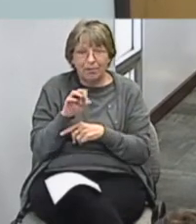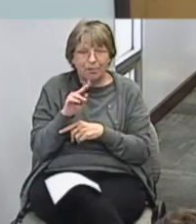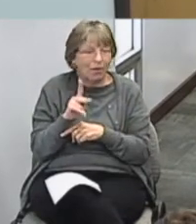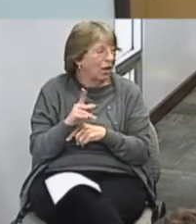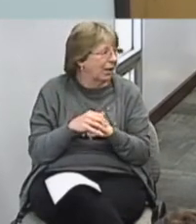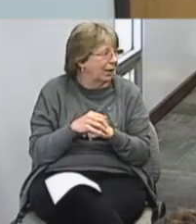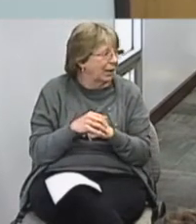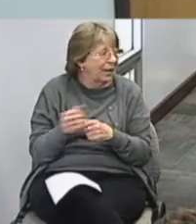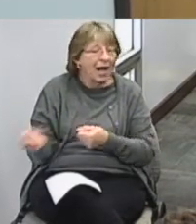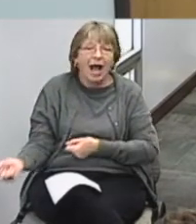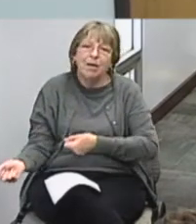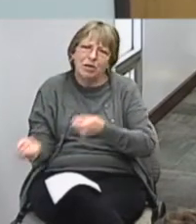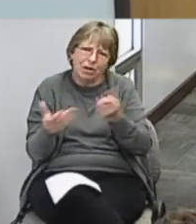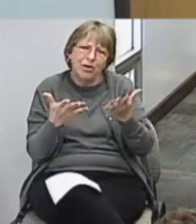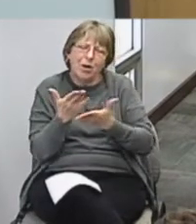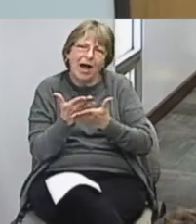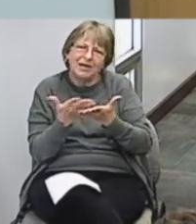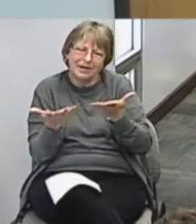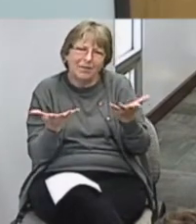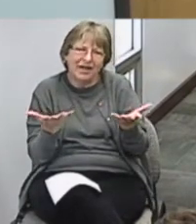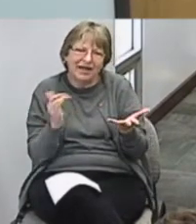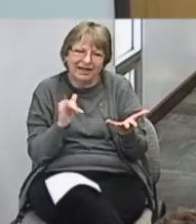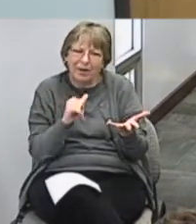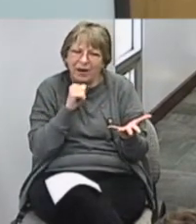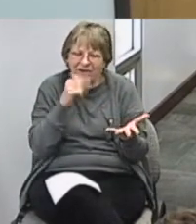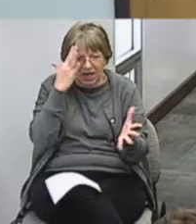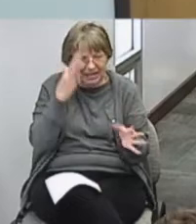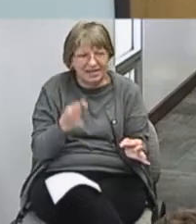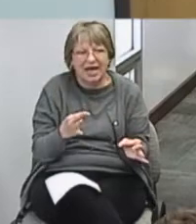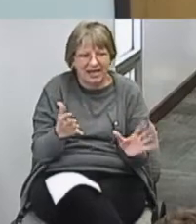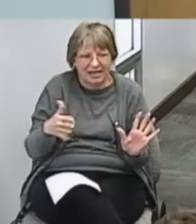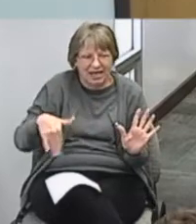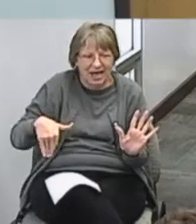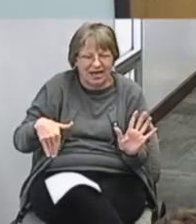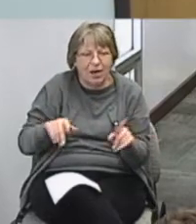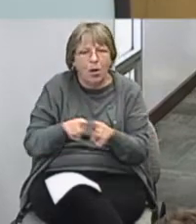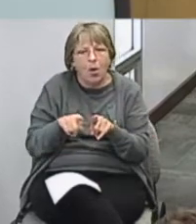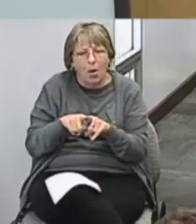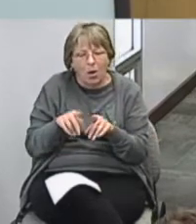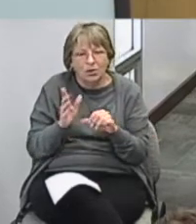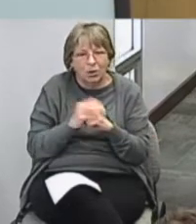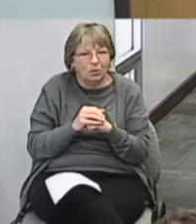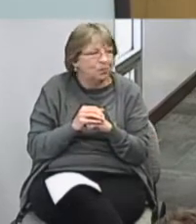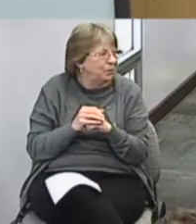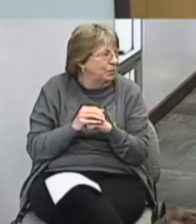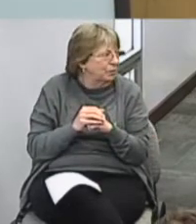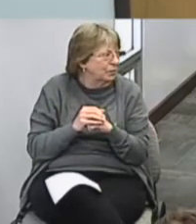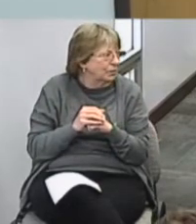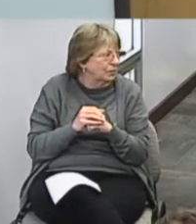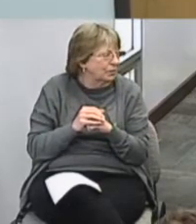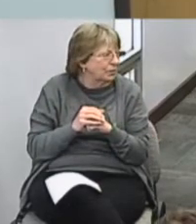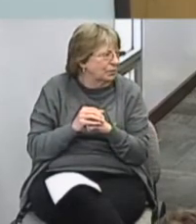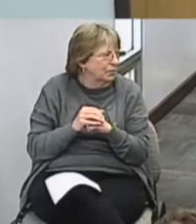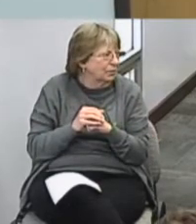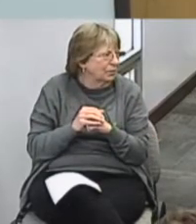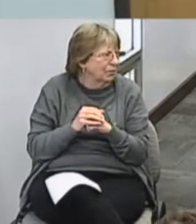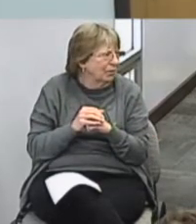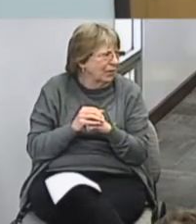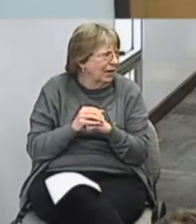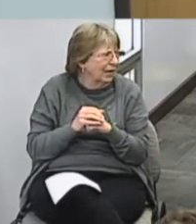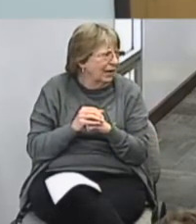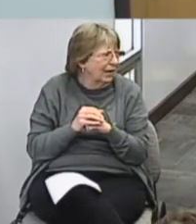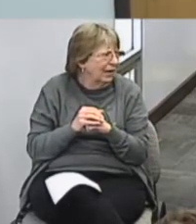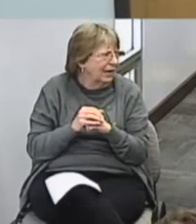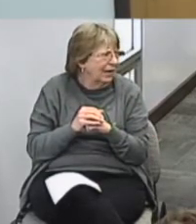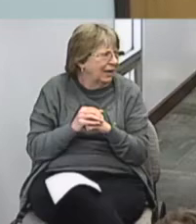throw something out there, which we haven't decided yet, also too, which is why we're, in the end, we're probably just asking to